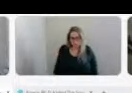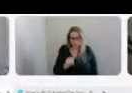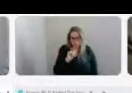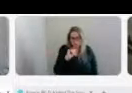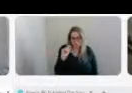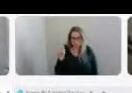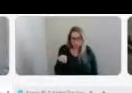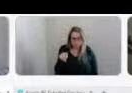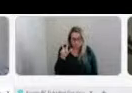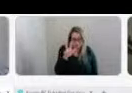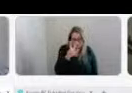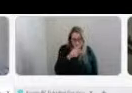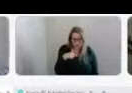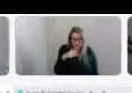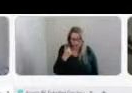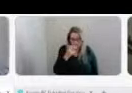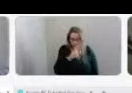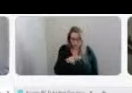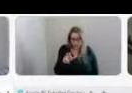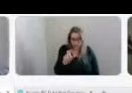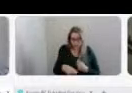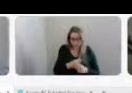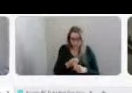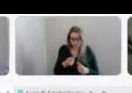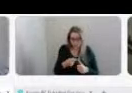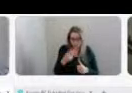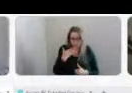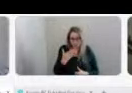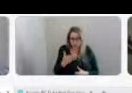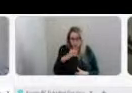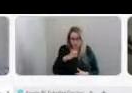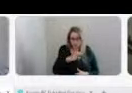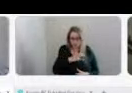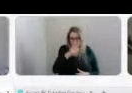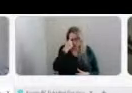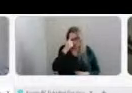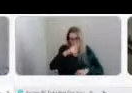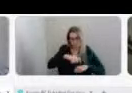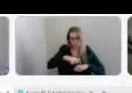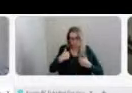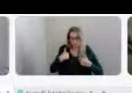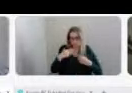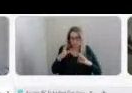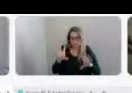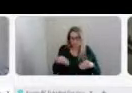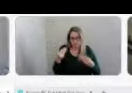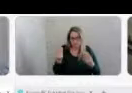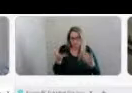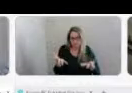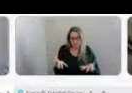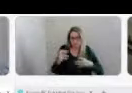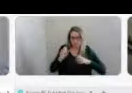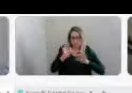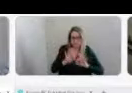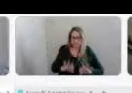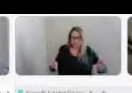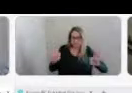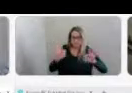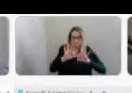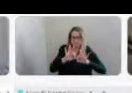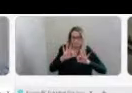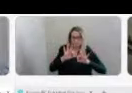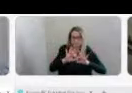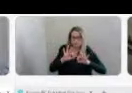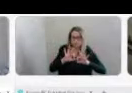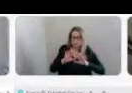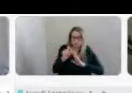33 years first my thanks to the commission for the time you have dedicated to an important cause for our state